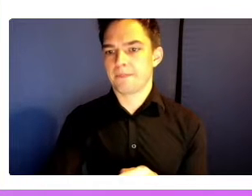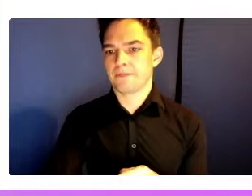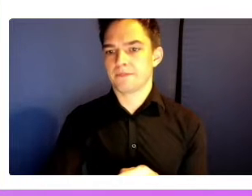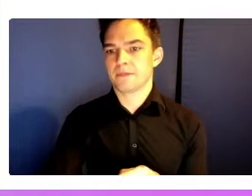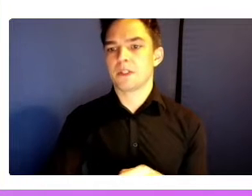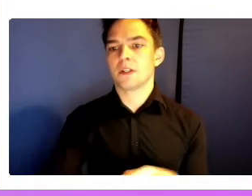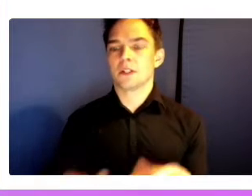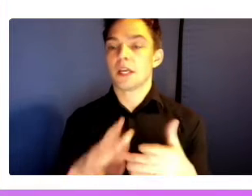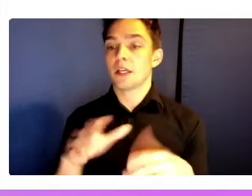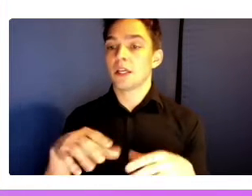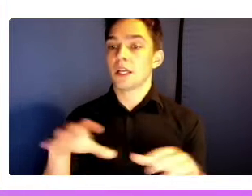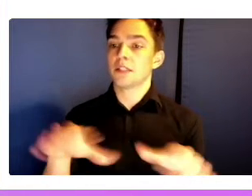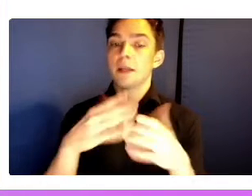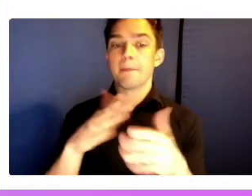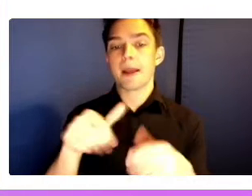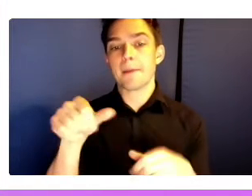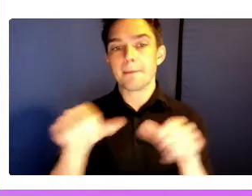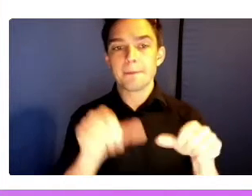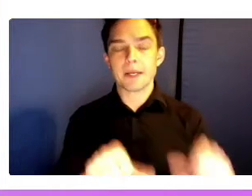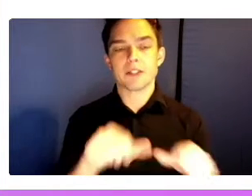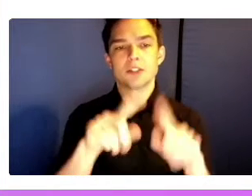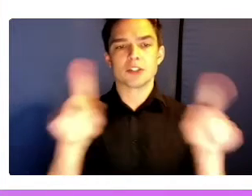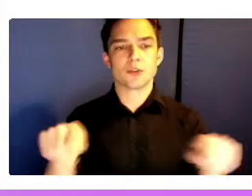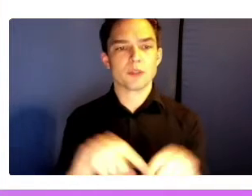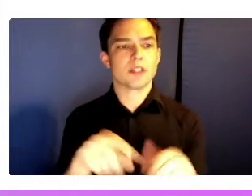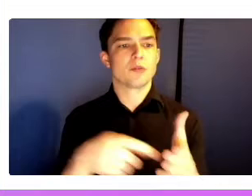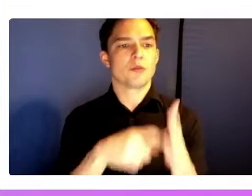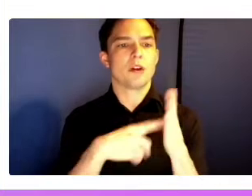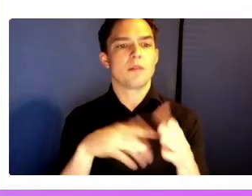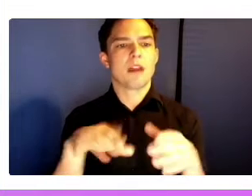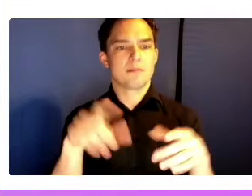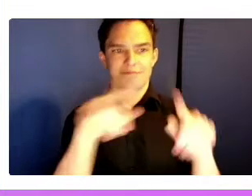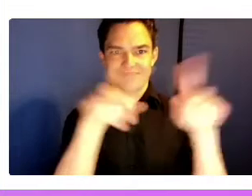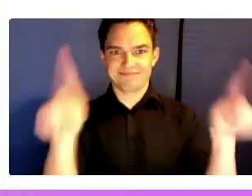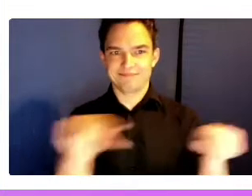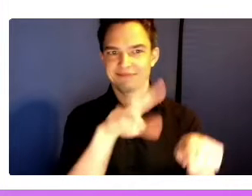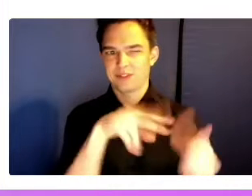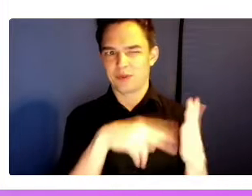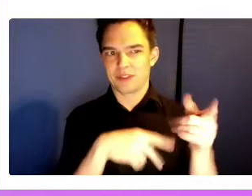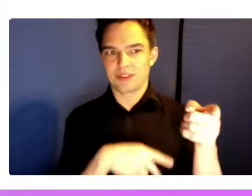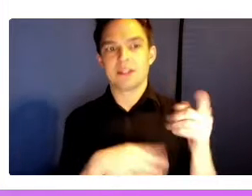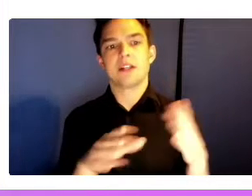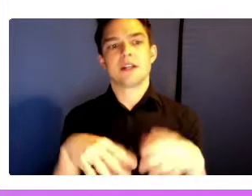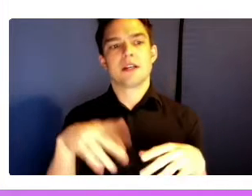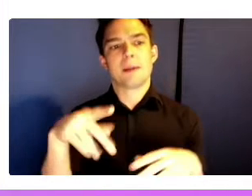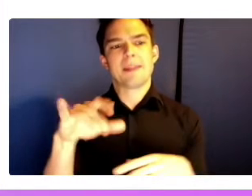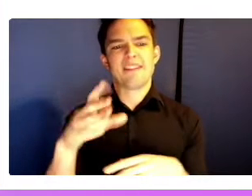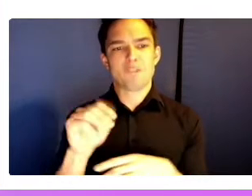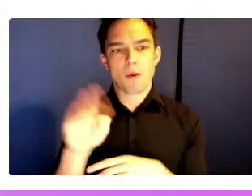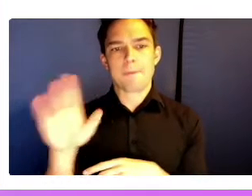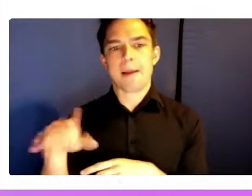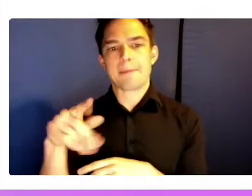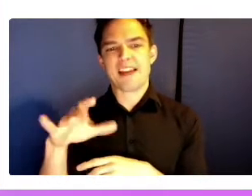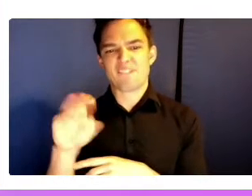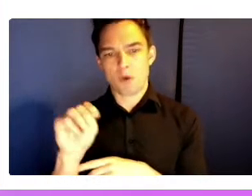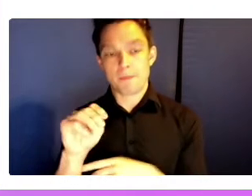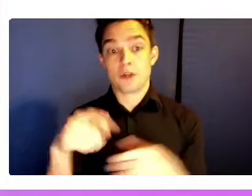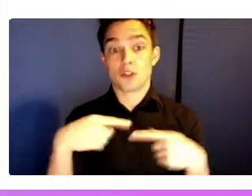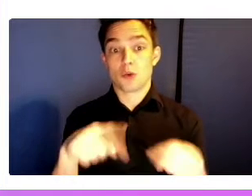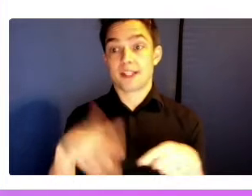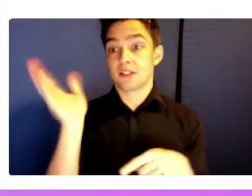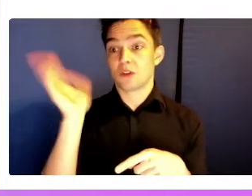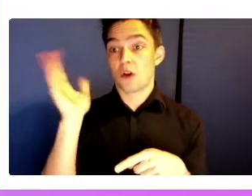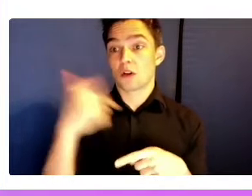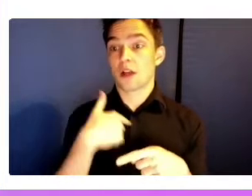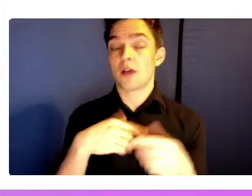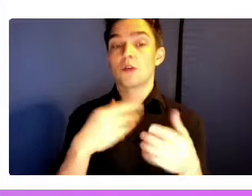by screen, button by button, requirement by requirement, browser by browser, platform by platform. In this talk, I'm going to reference